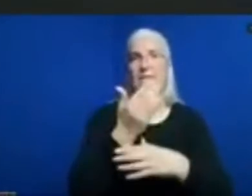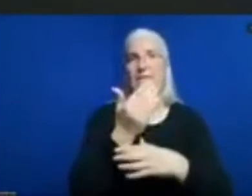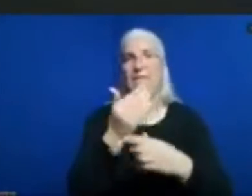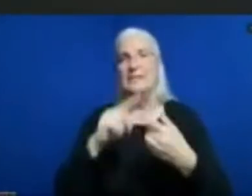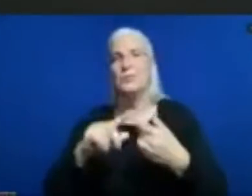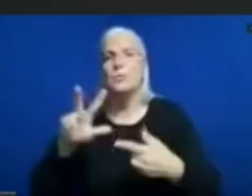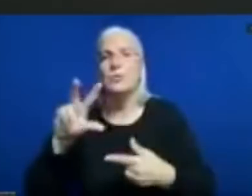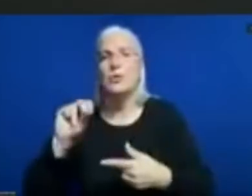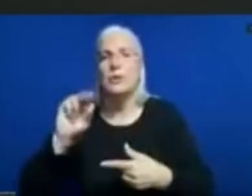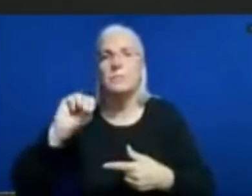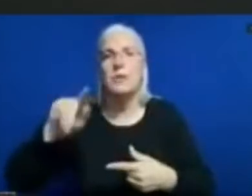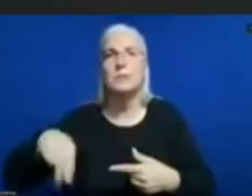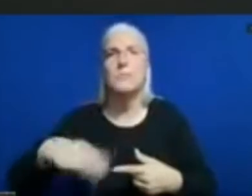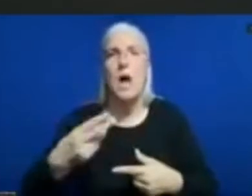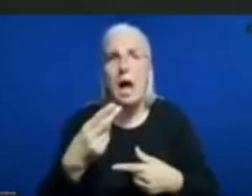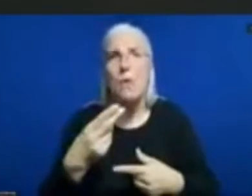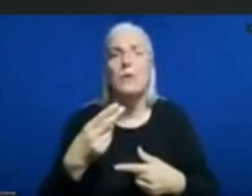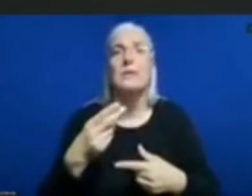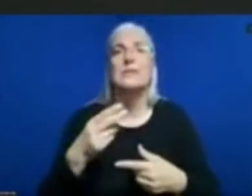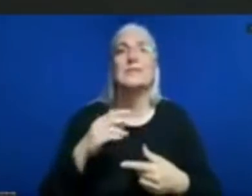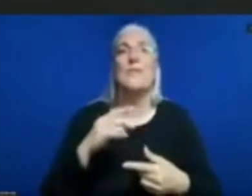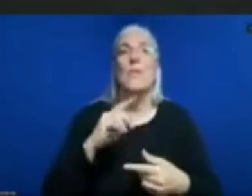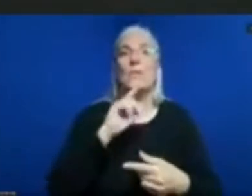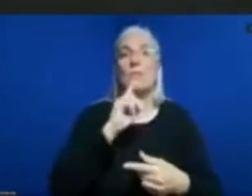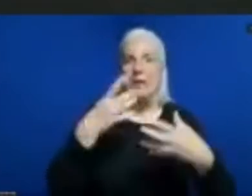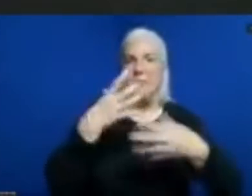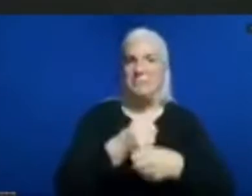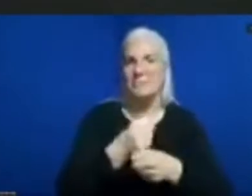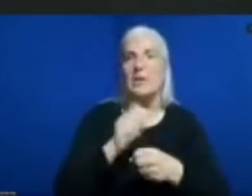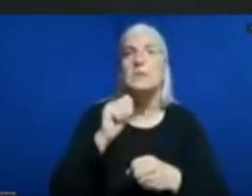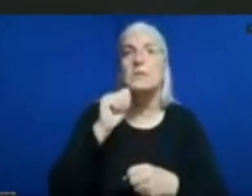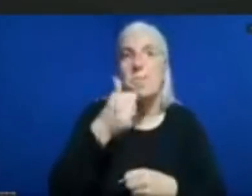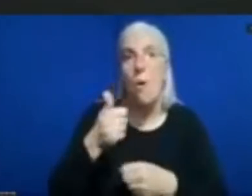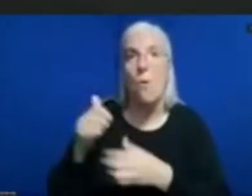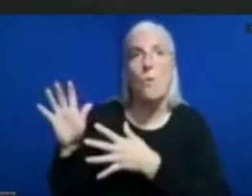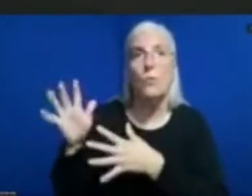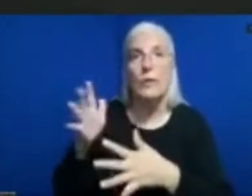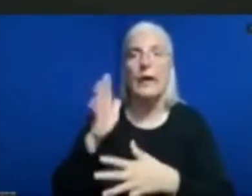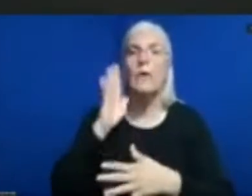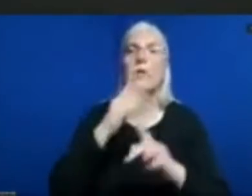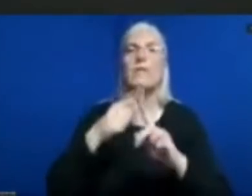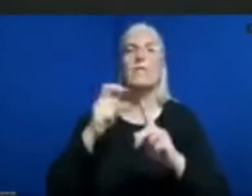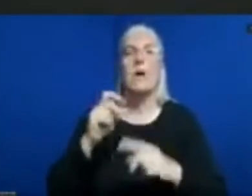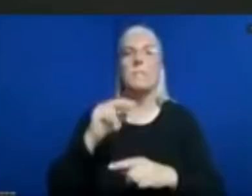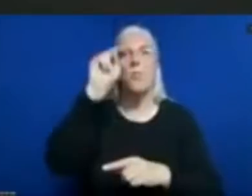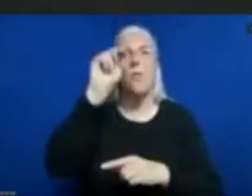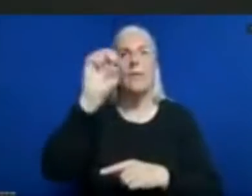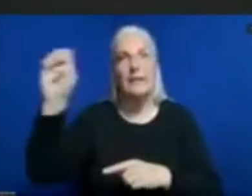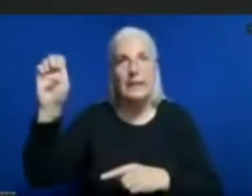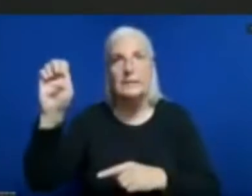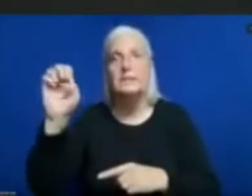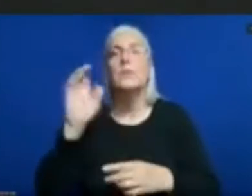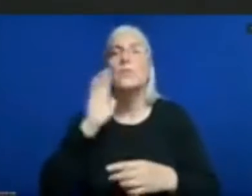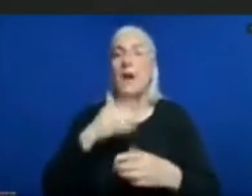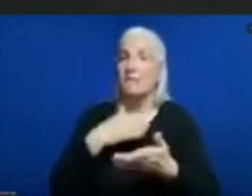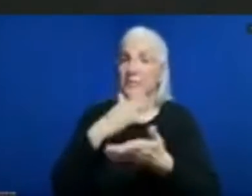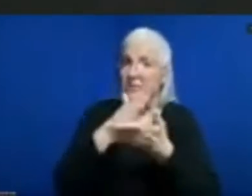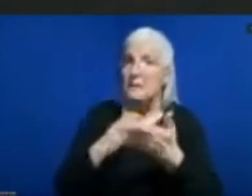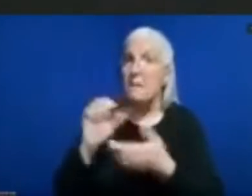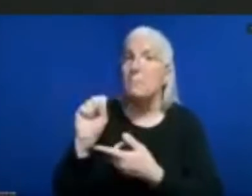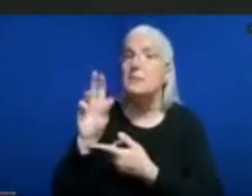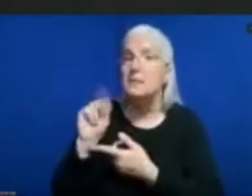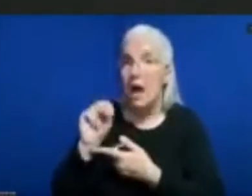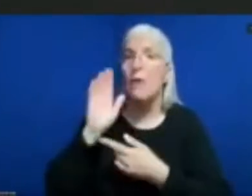out of the northeast, so we should see a decent amount of sunshine, and then we go back to those southwest winds, and again, they could come up a little bit